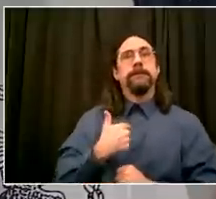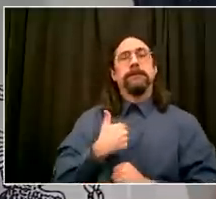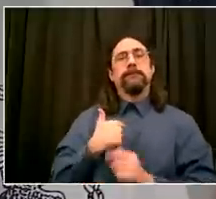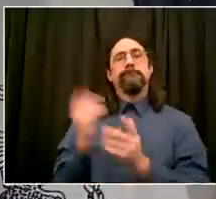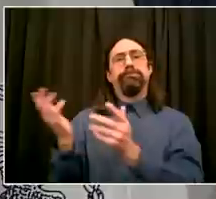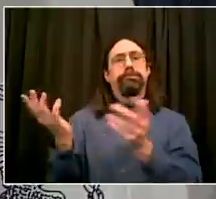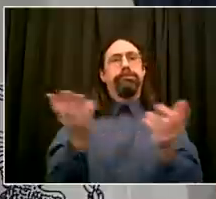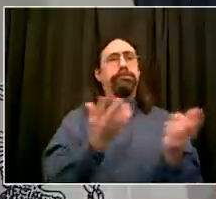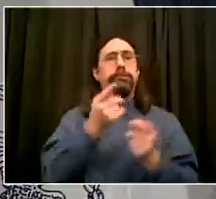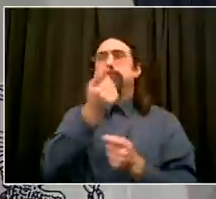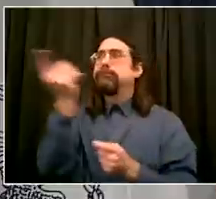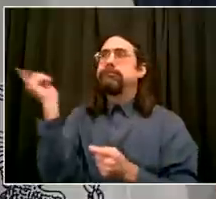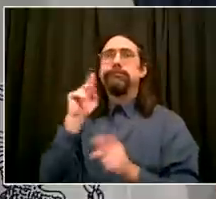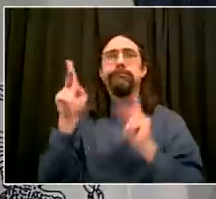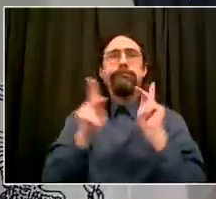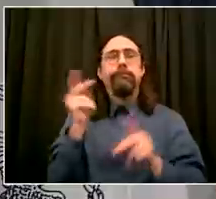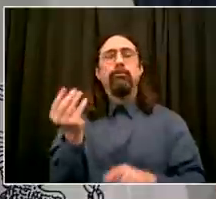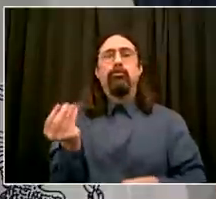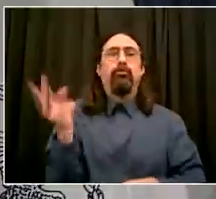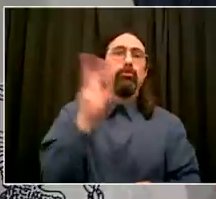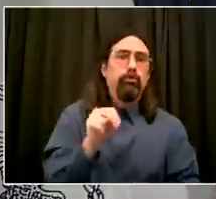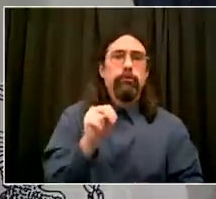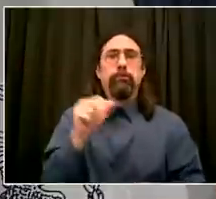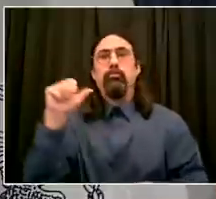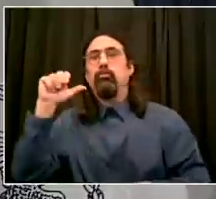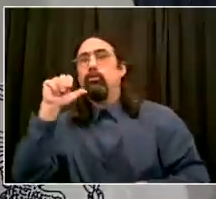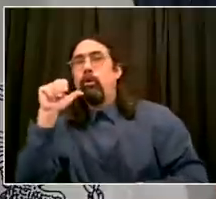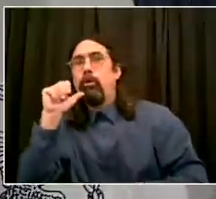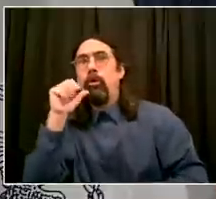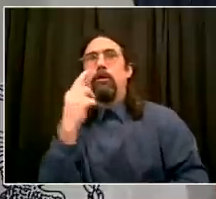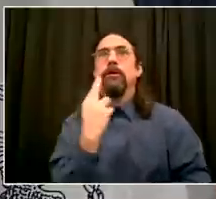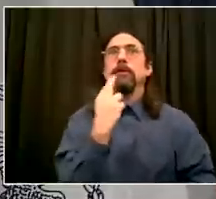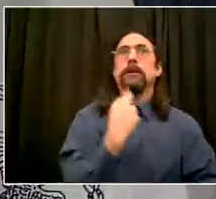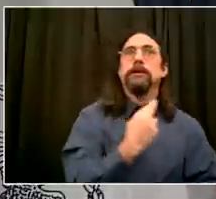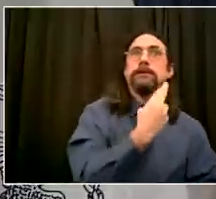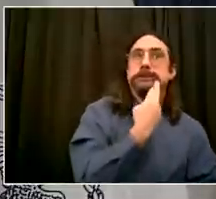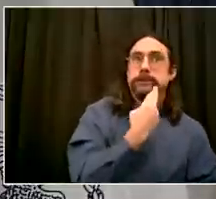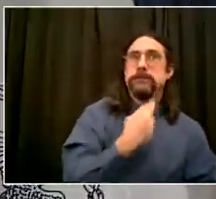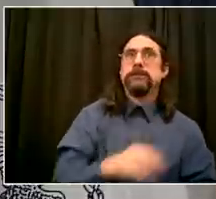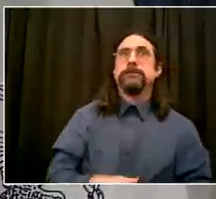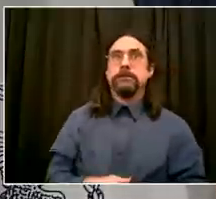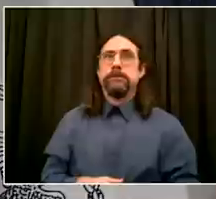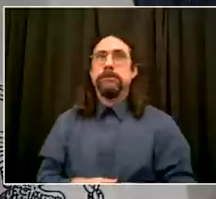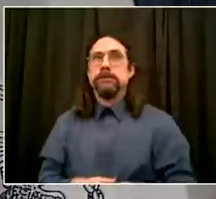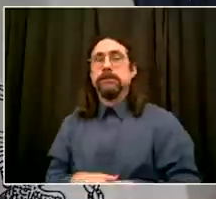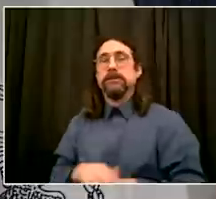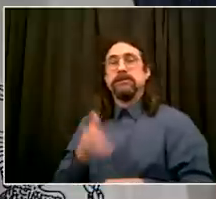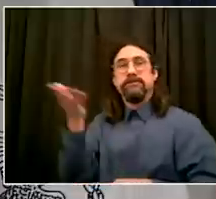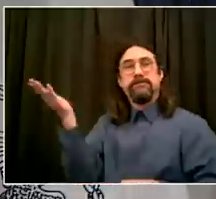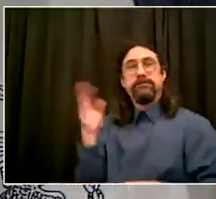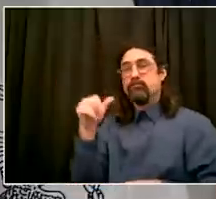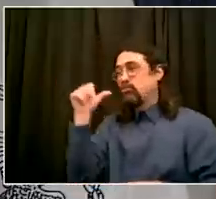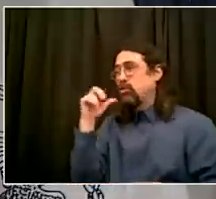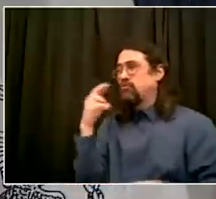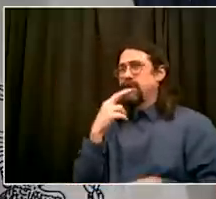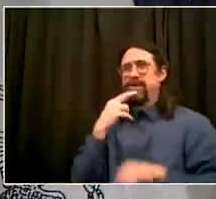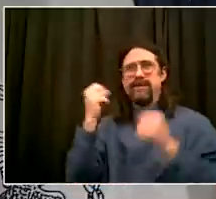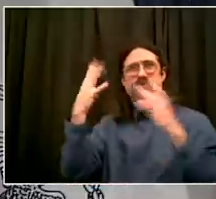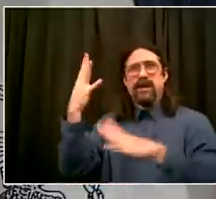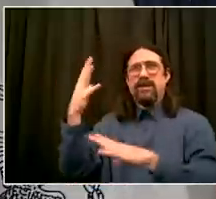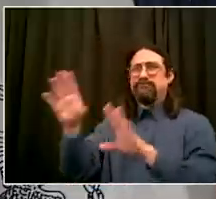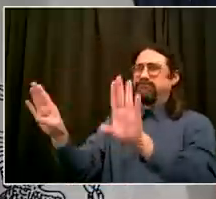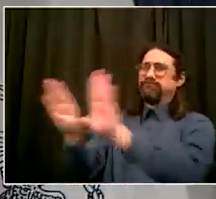supported that. And they're just curious, what are the guidelines for when they can reopen? No one wants to be unsafe. No one wants